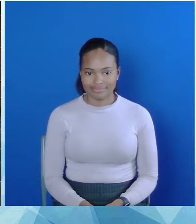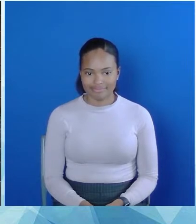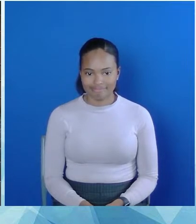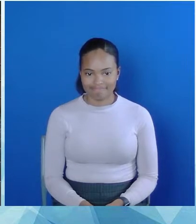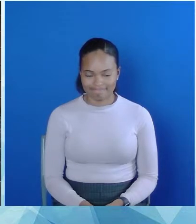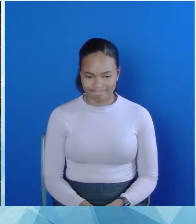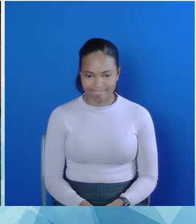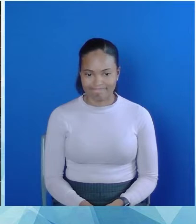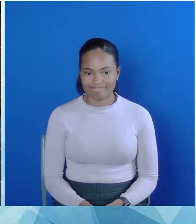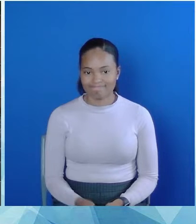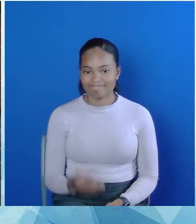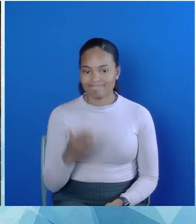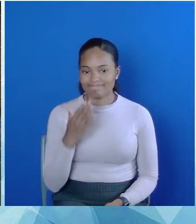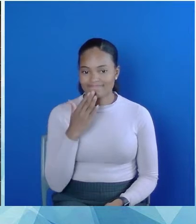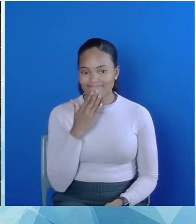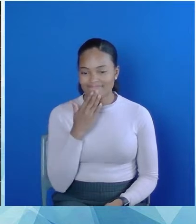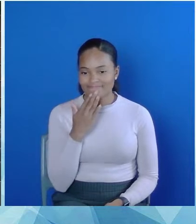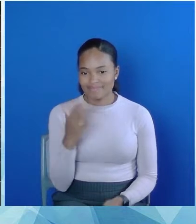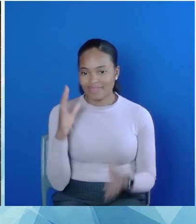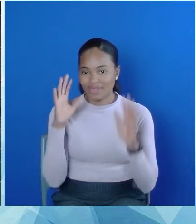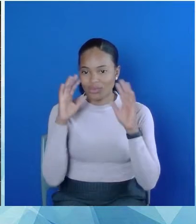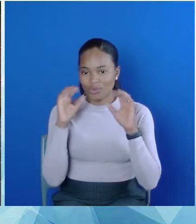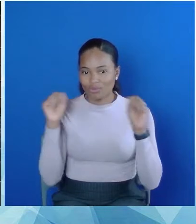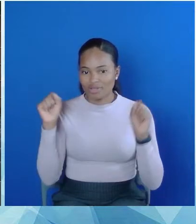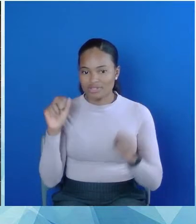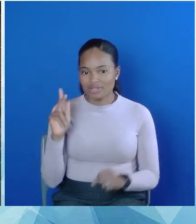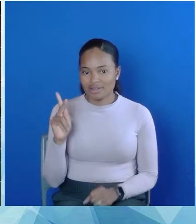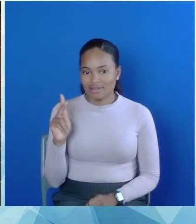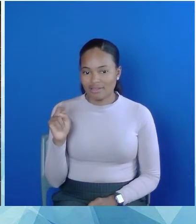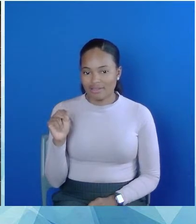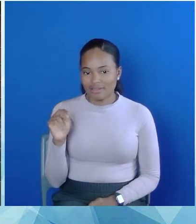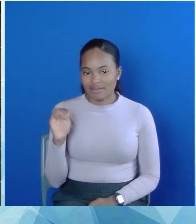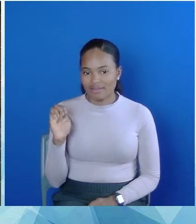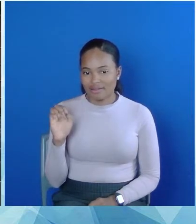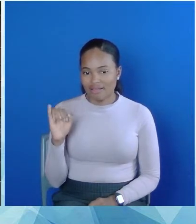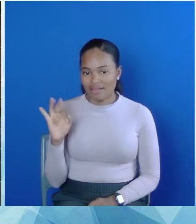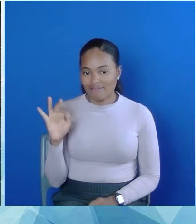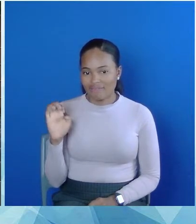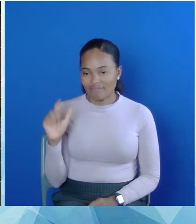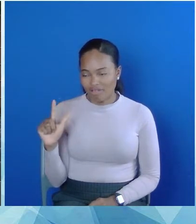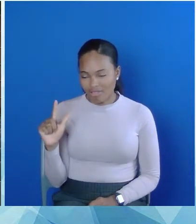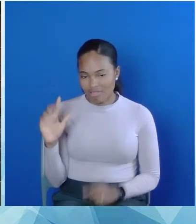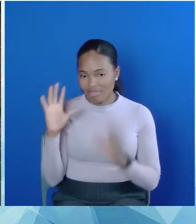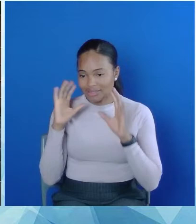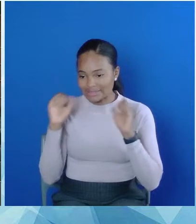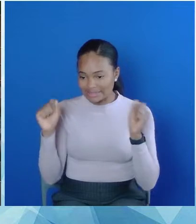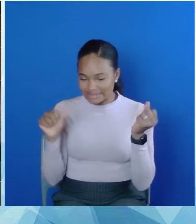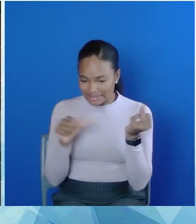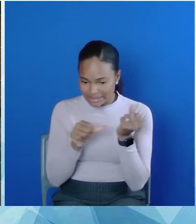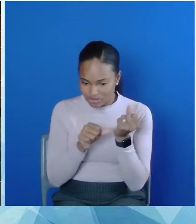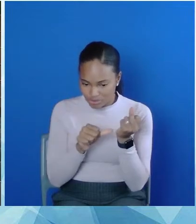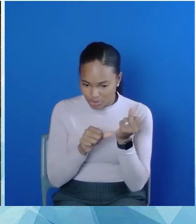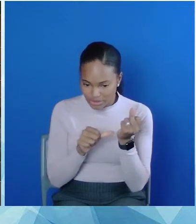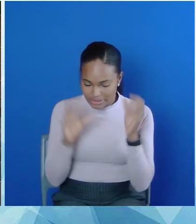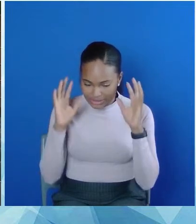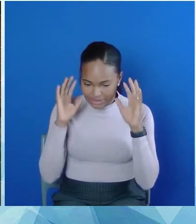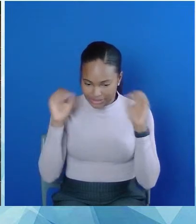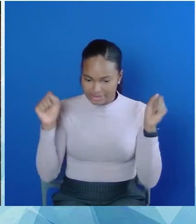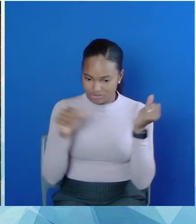Thank you, President Kneifel and Assistant Superintendent Martin, Assistant Superintendent